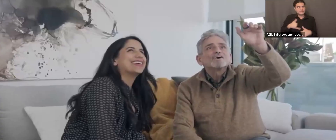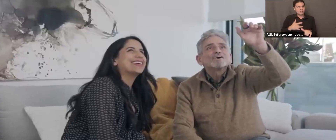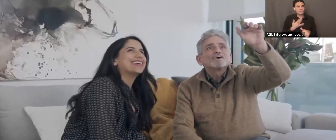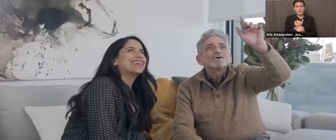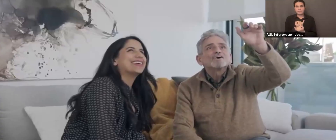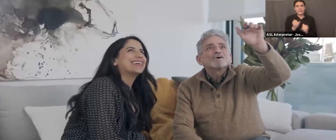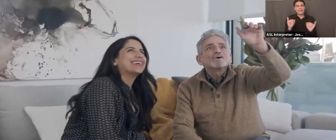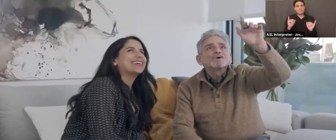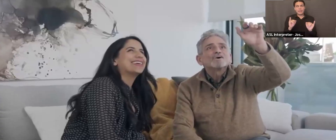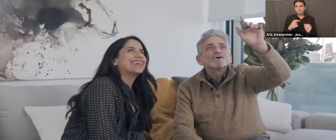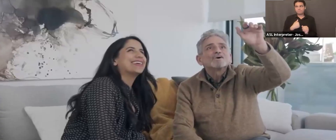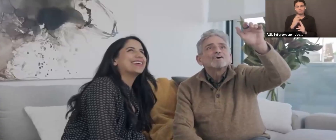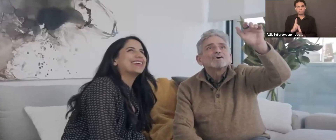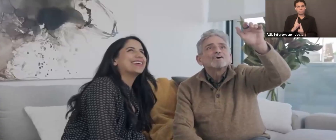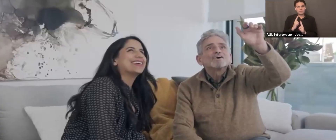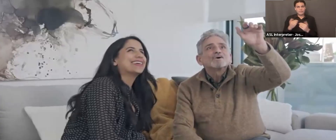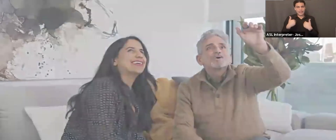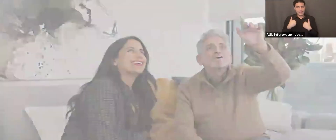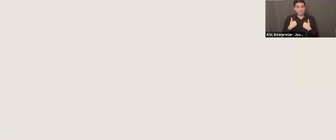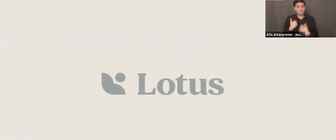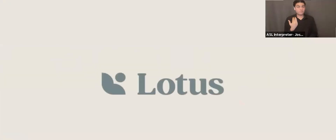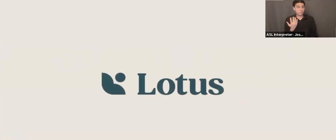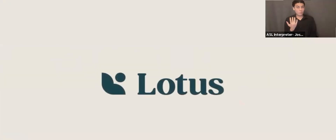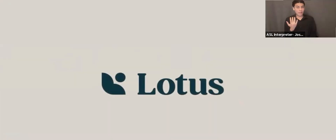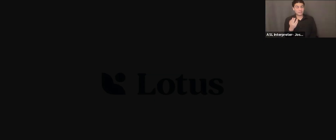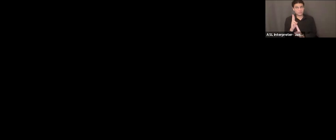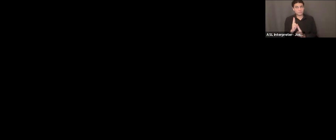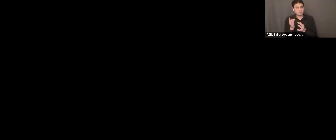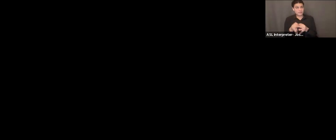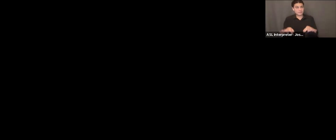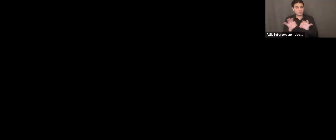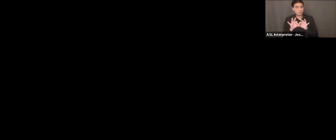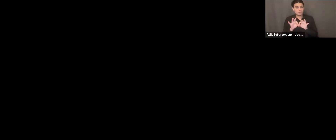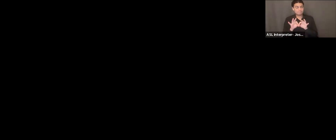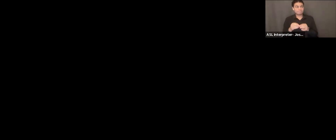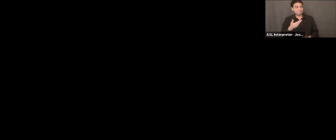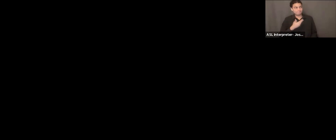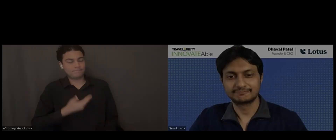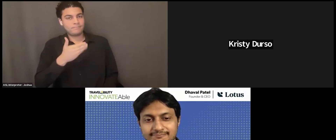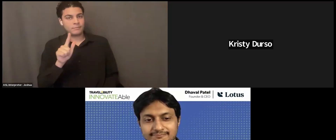dignity cannot wait for better times. This is Lotus.